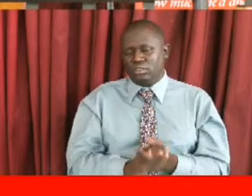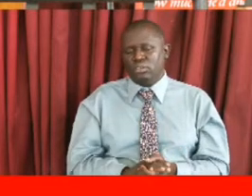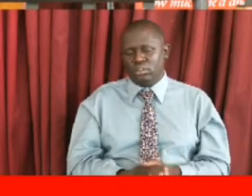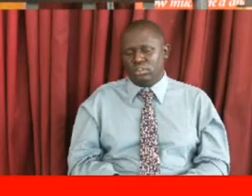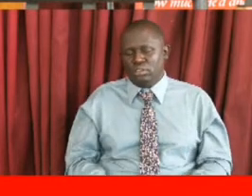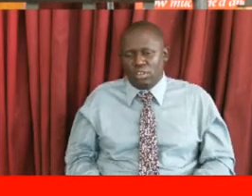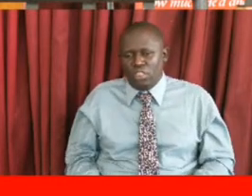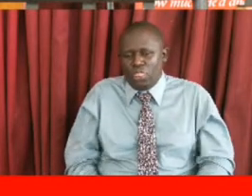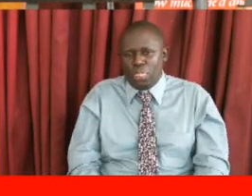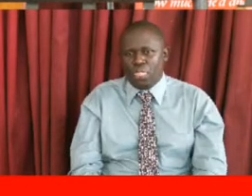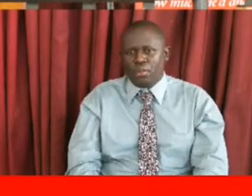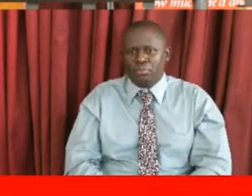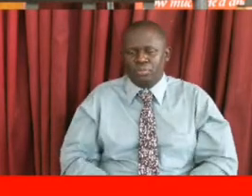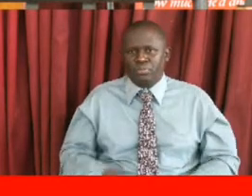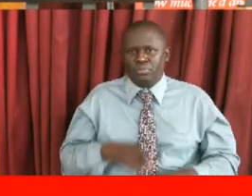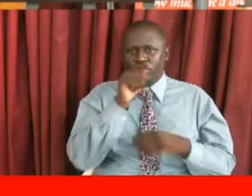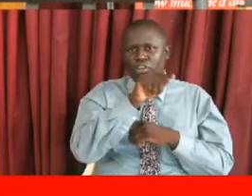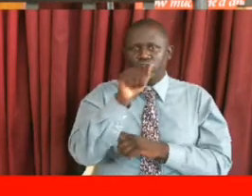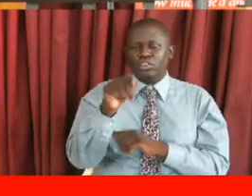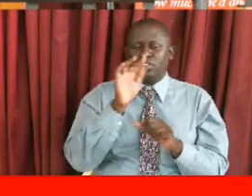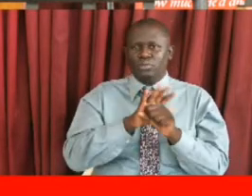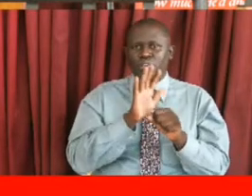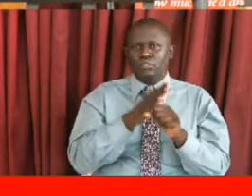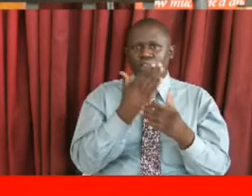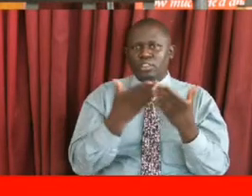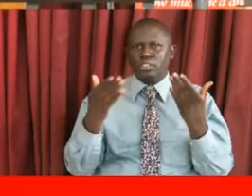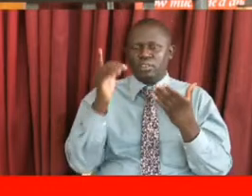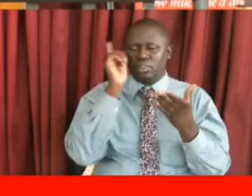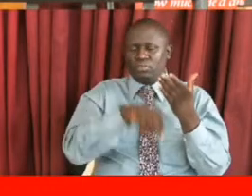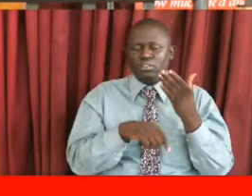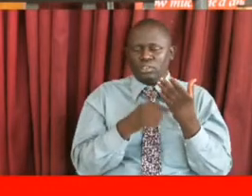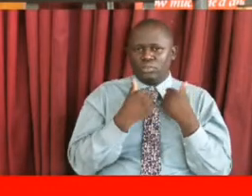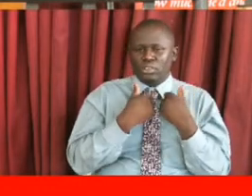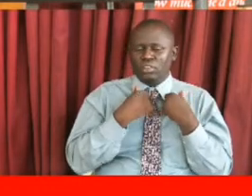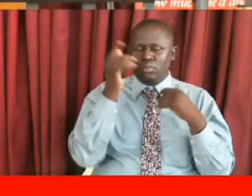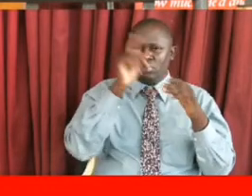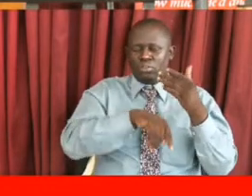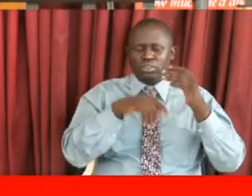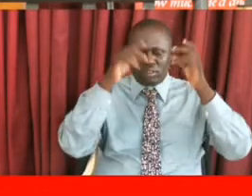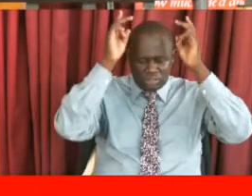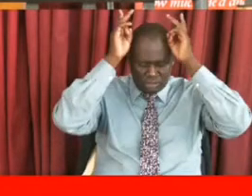more contained there is Seven